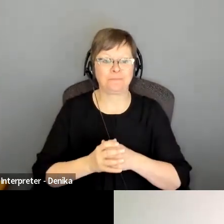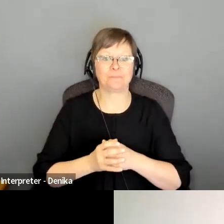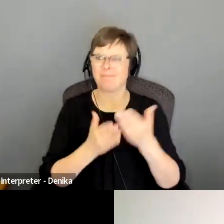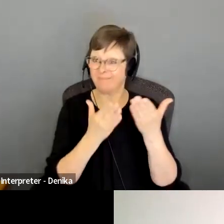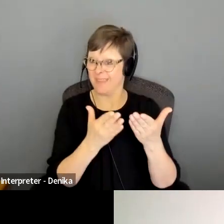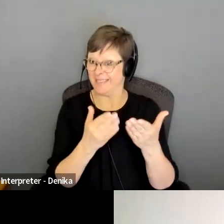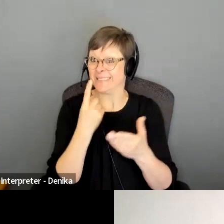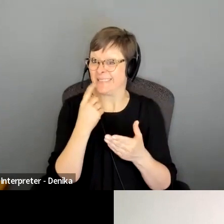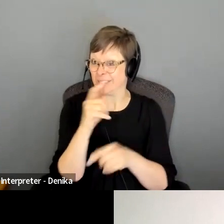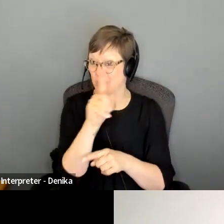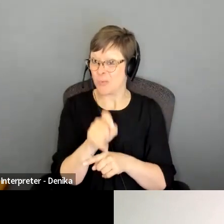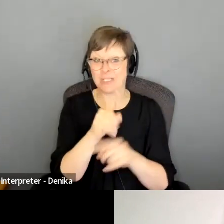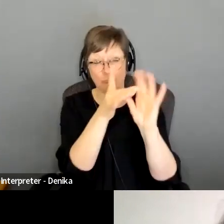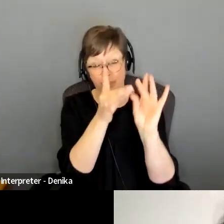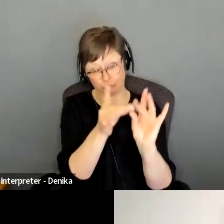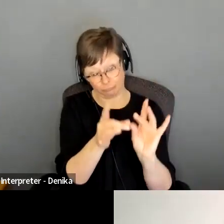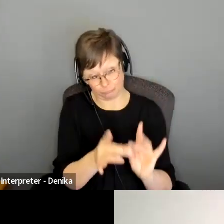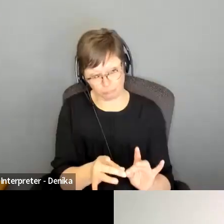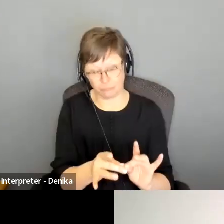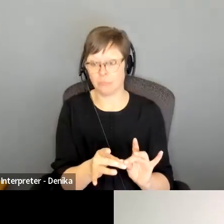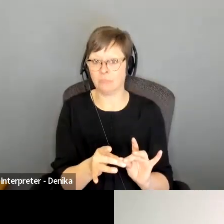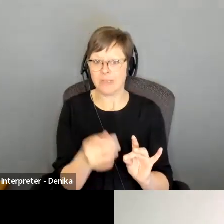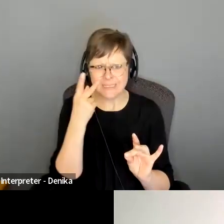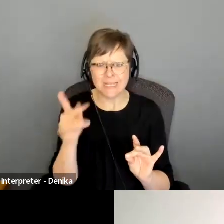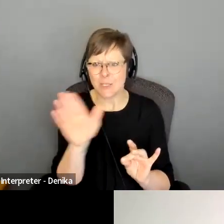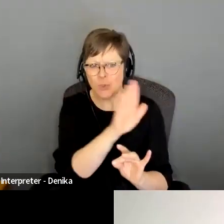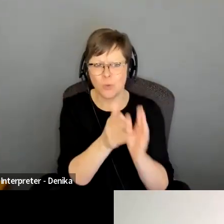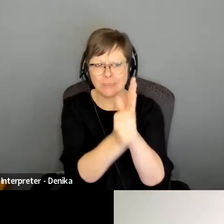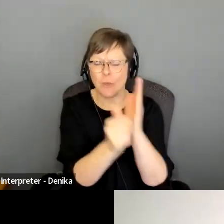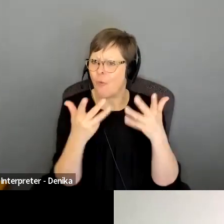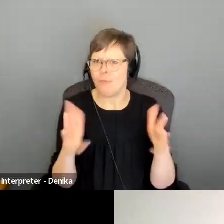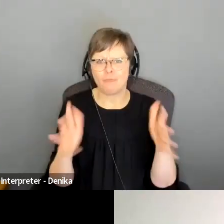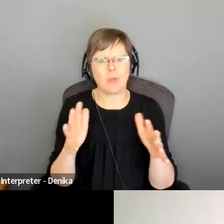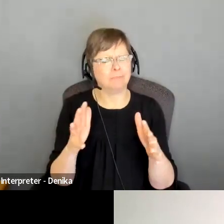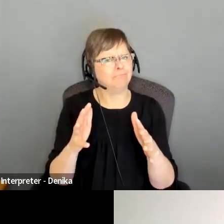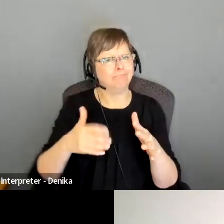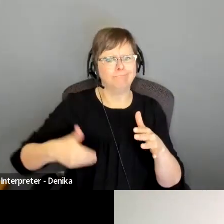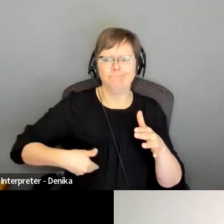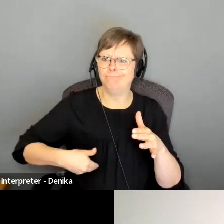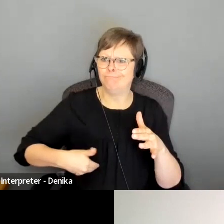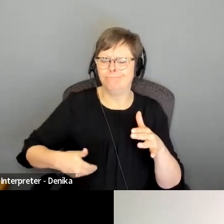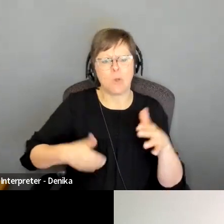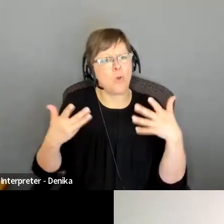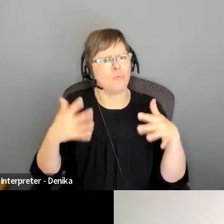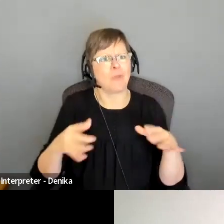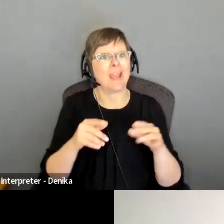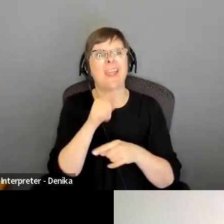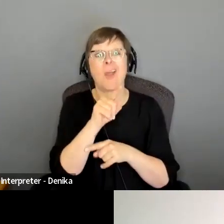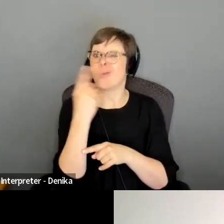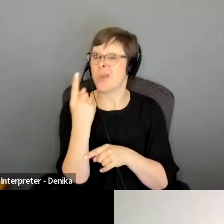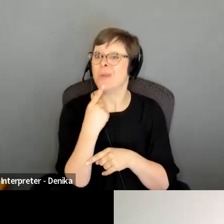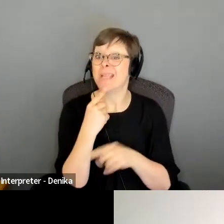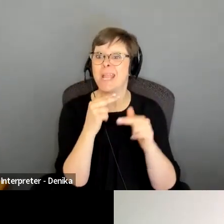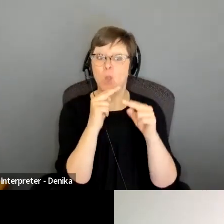start to see tools and skill sets that you already have, that you are employing. Negotiation is a valid